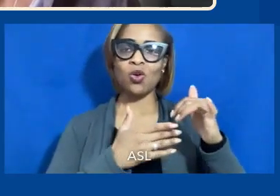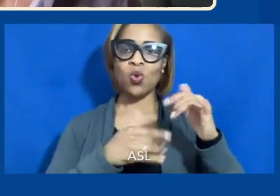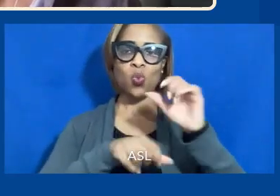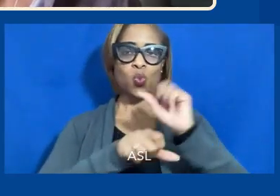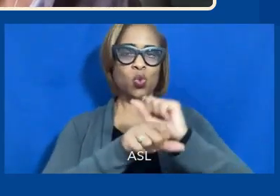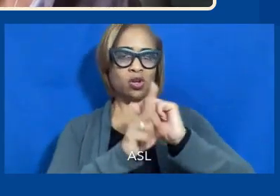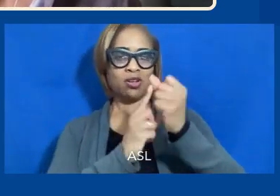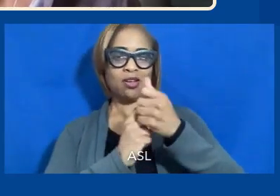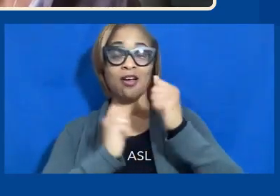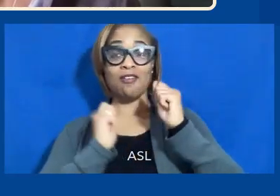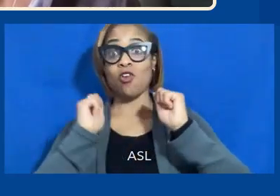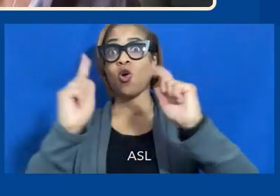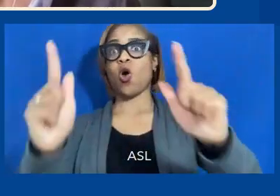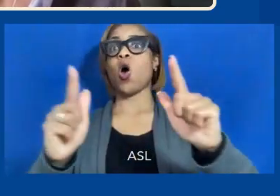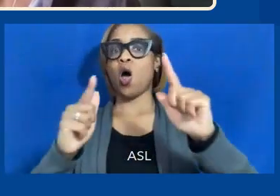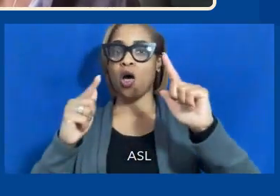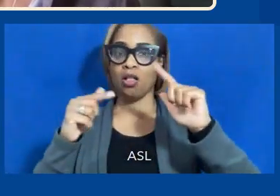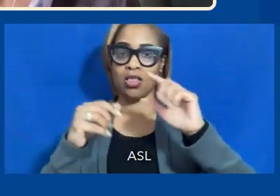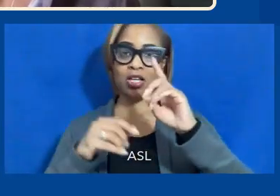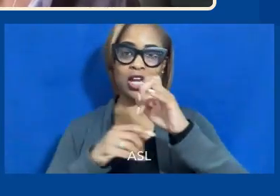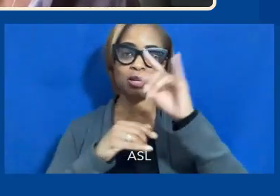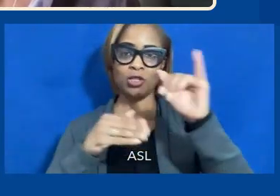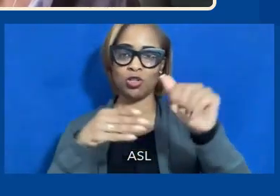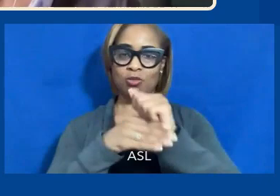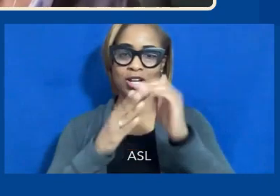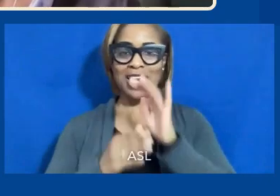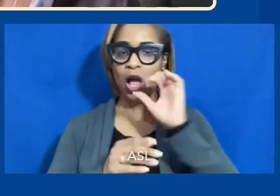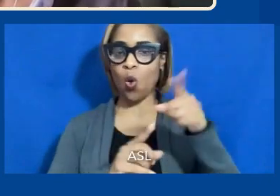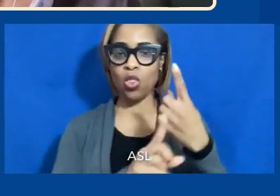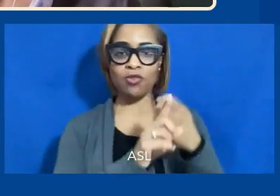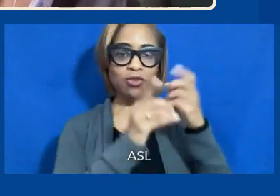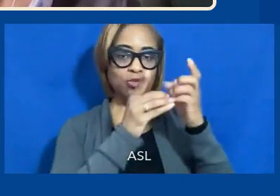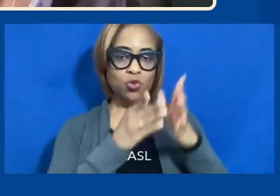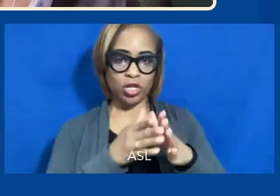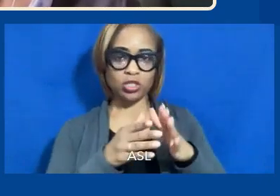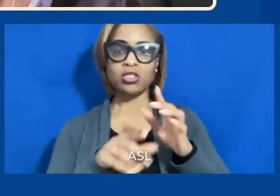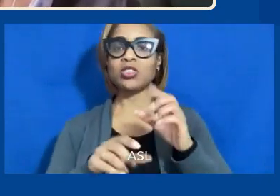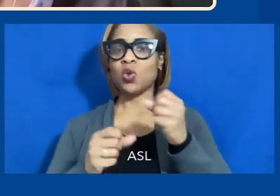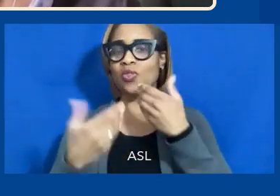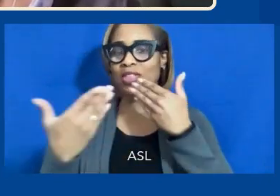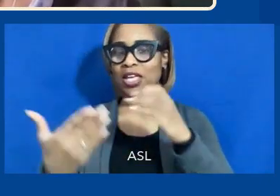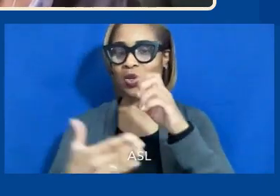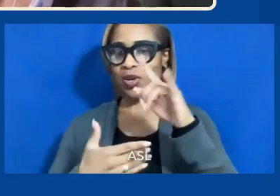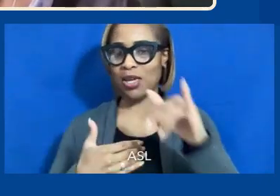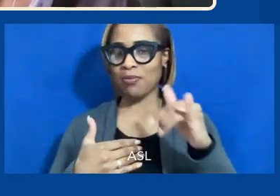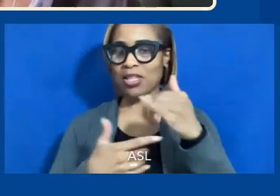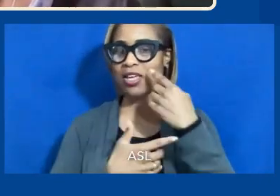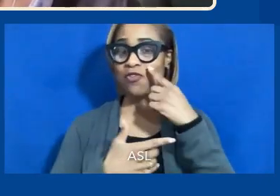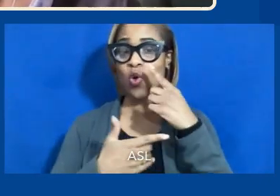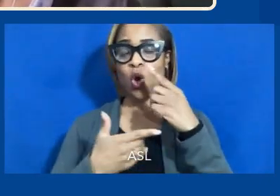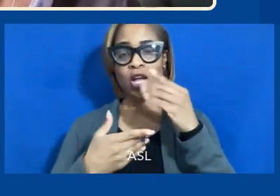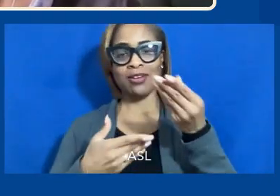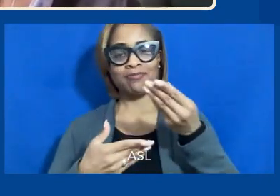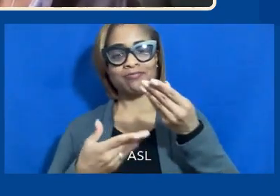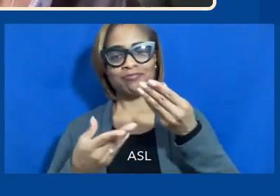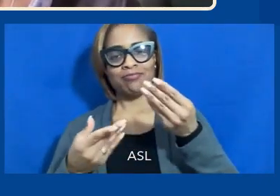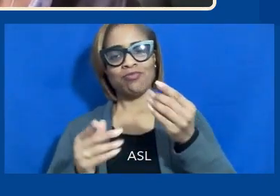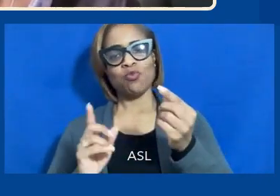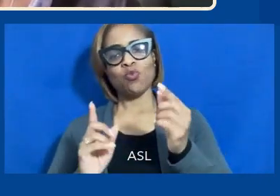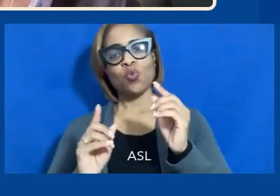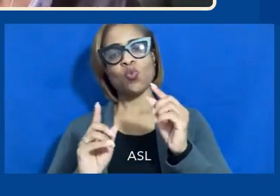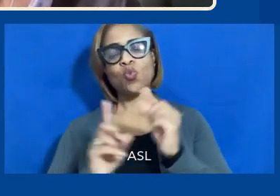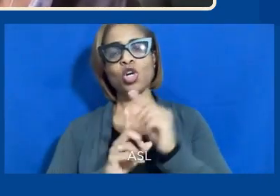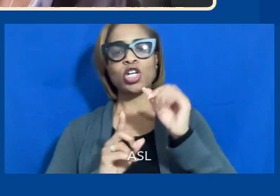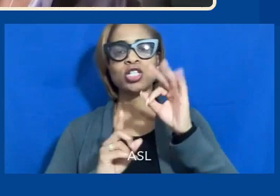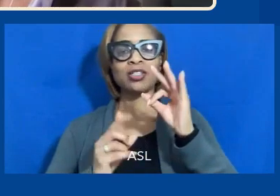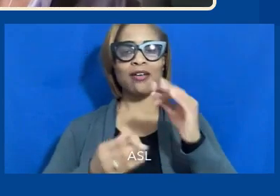all documentary practitioners, not only film directors. So thank you, Emily, for providing some words of encouragement at the end of this very